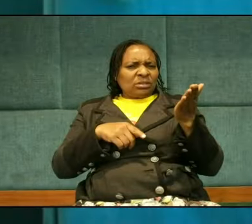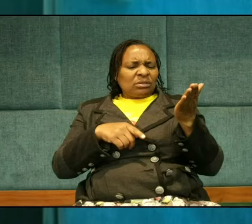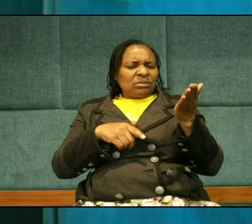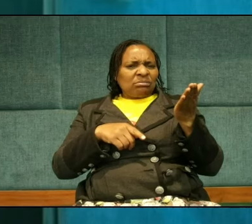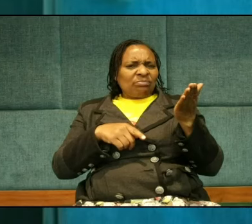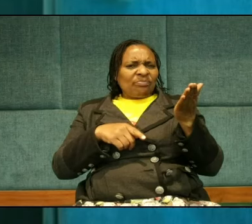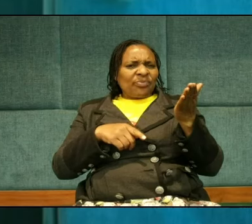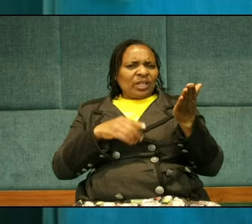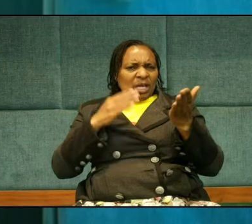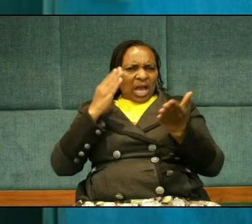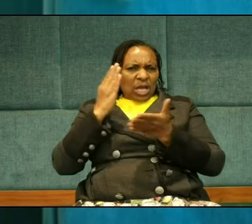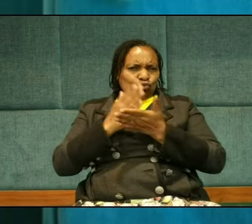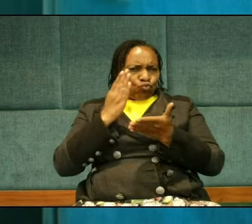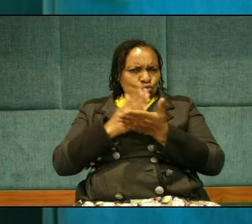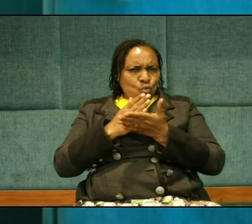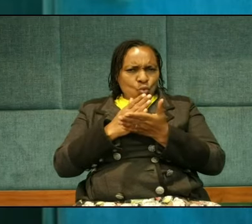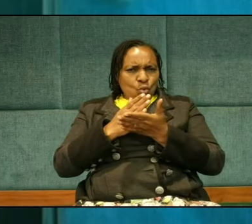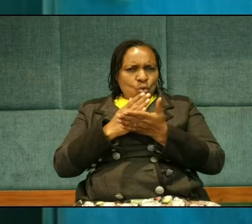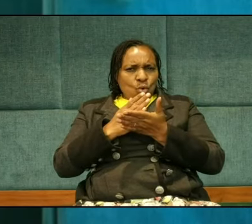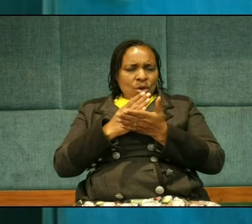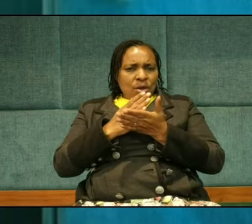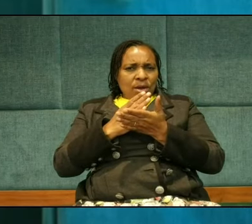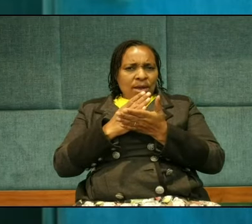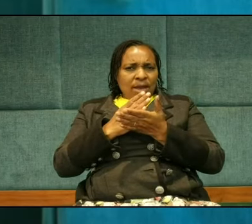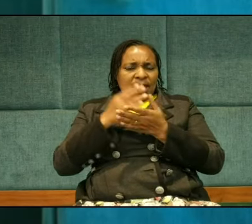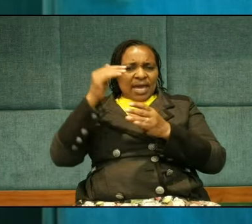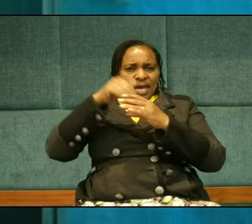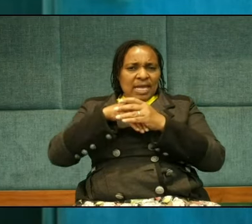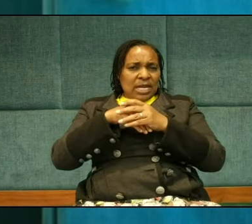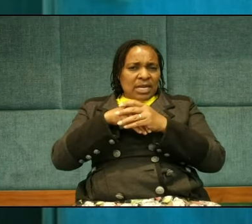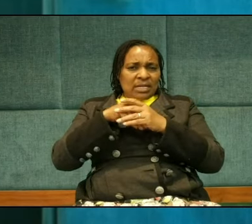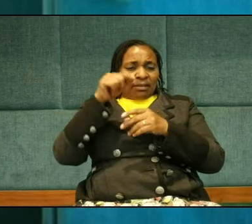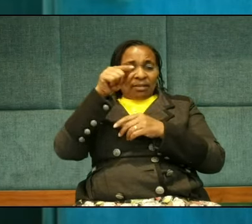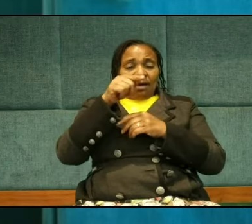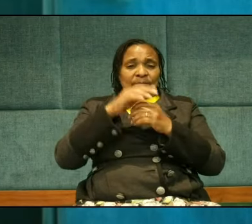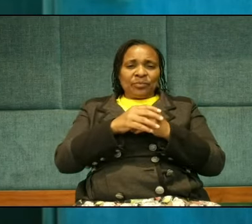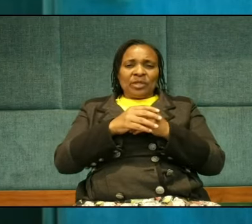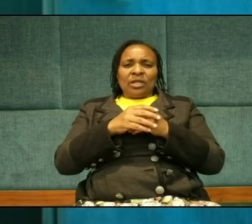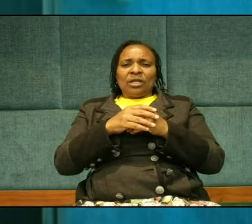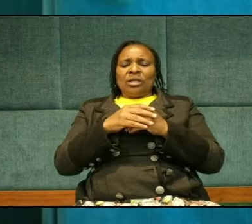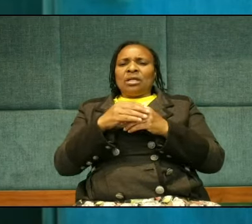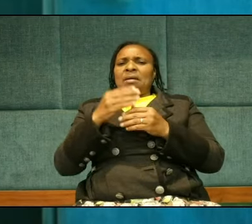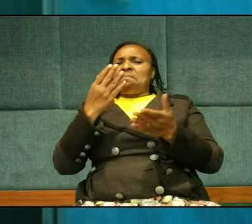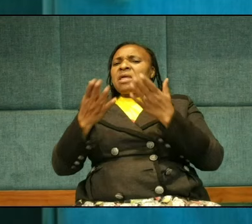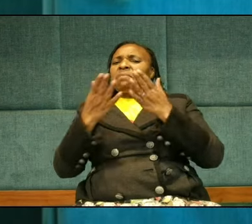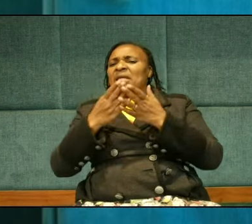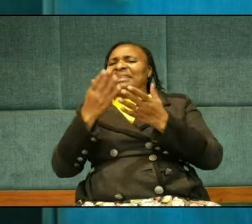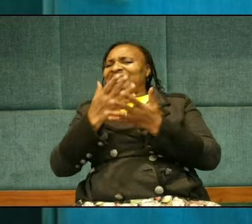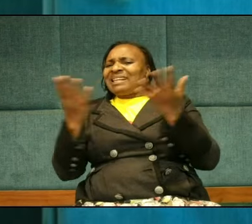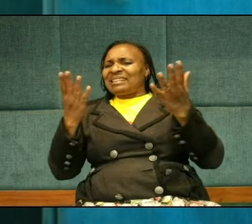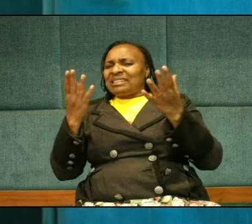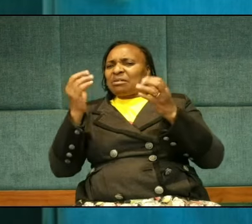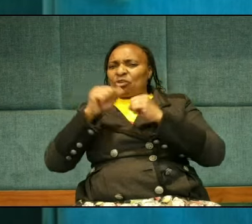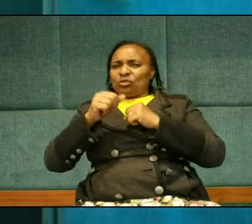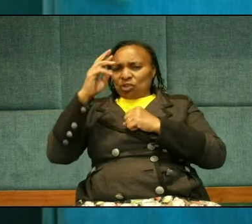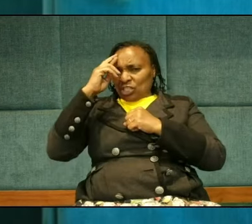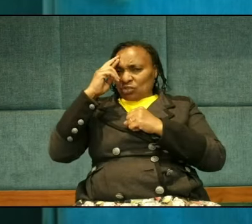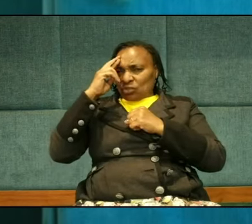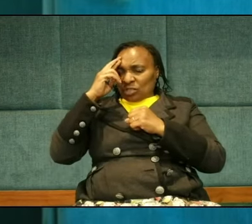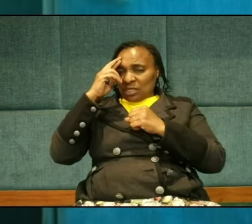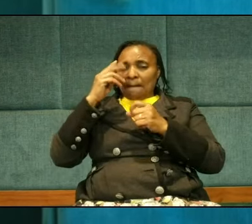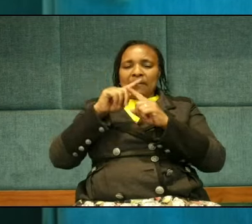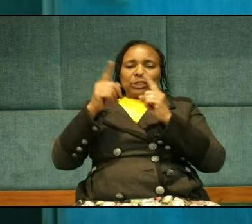what is actually reasonable. And though some things may not seem reasonable to us, we are meant to